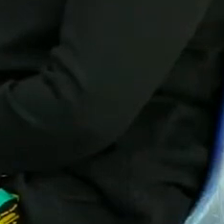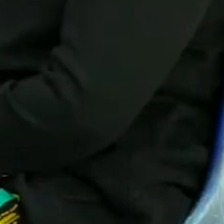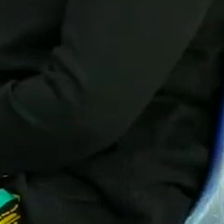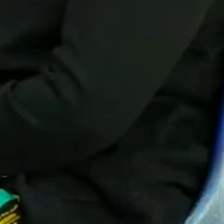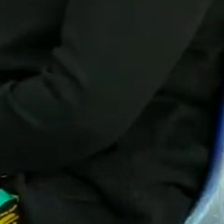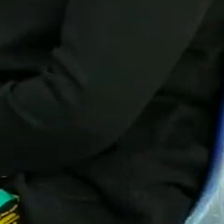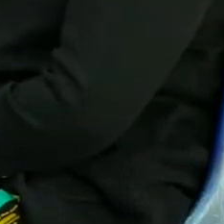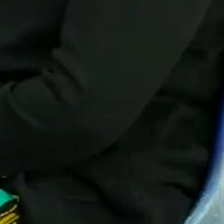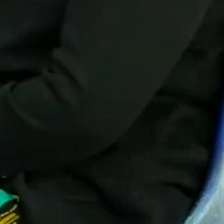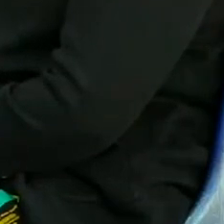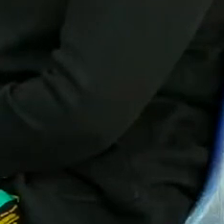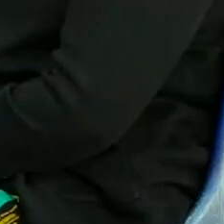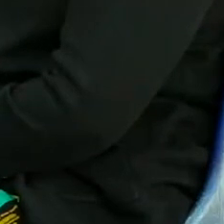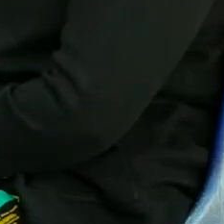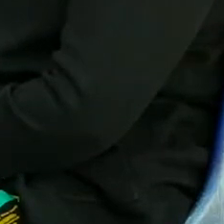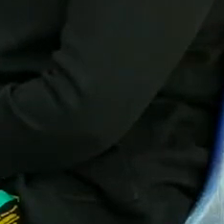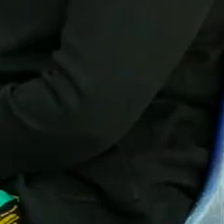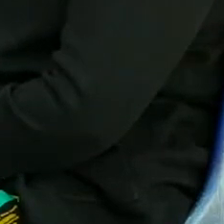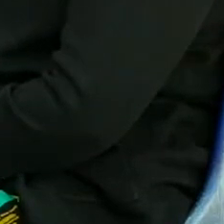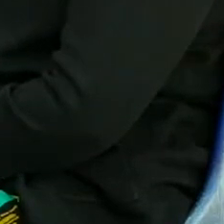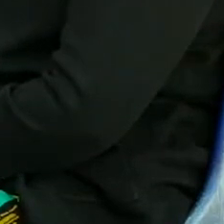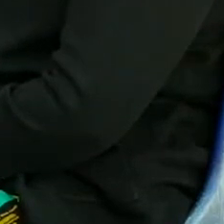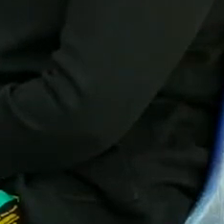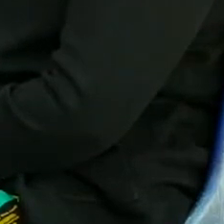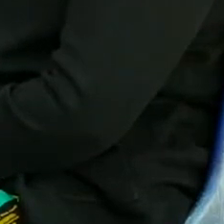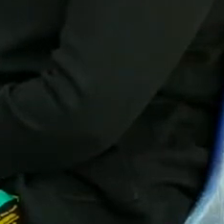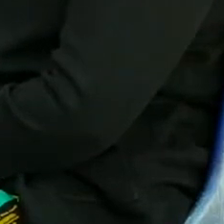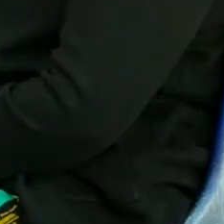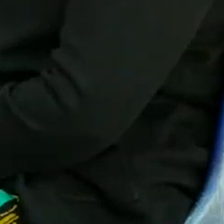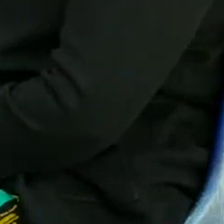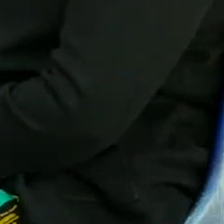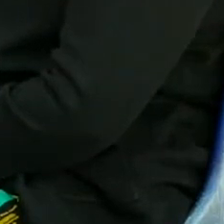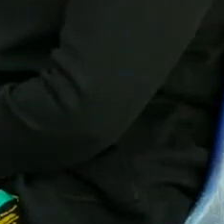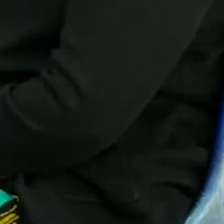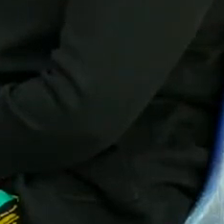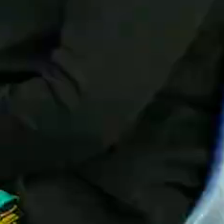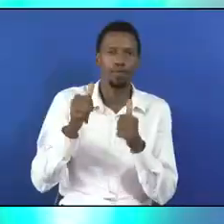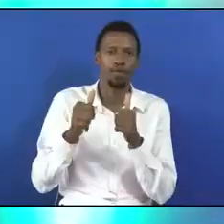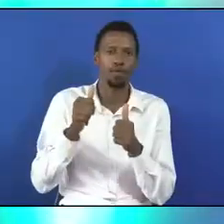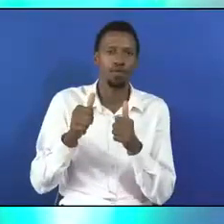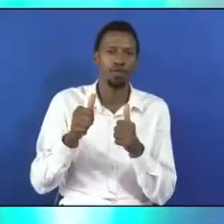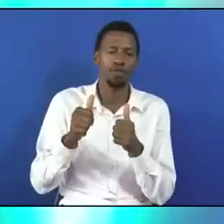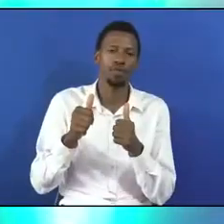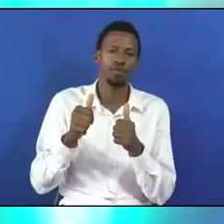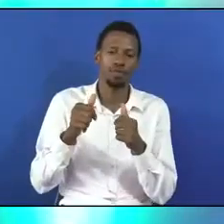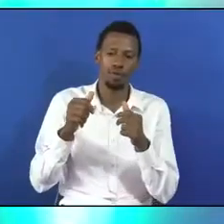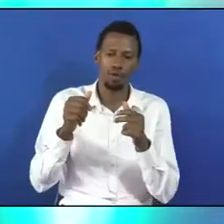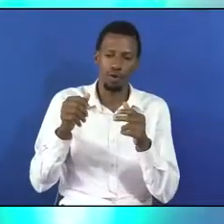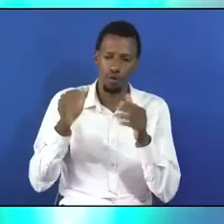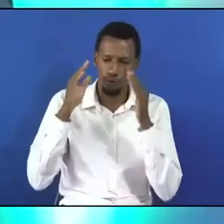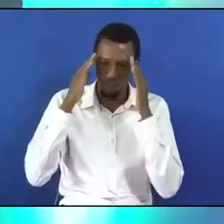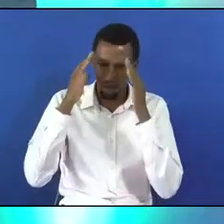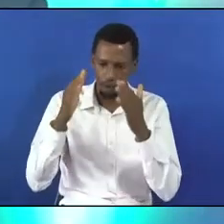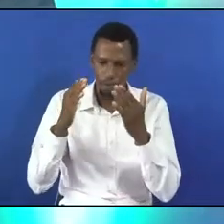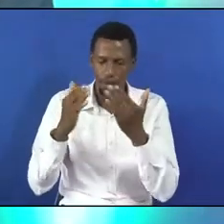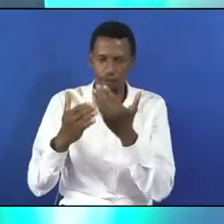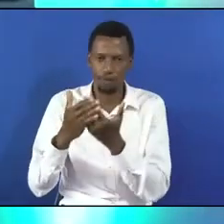because as Newlife Kasha, that is the department that takes over the welfare and other